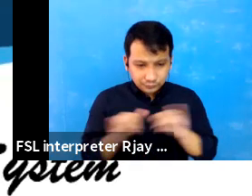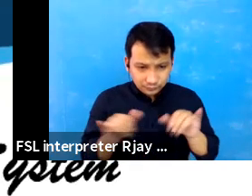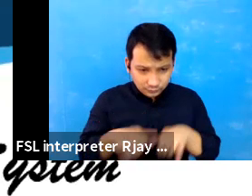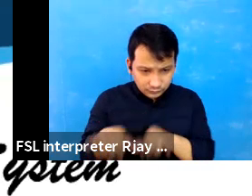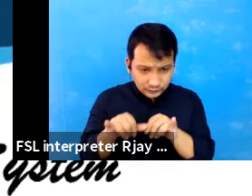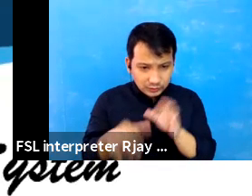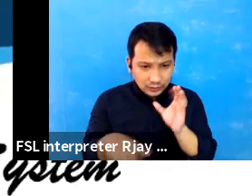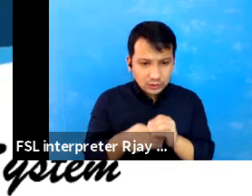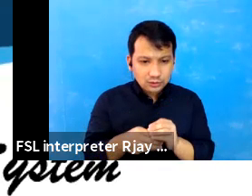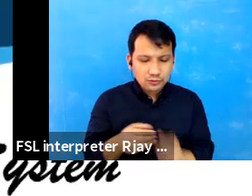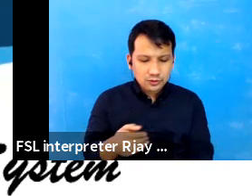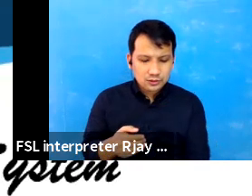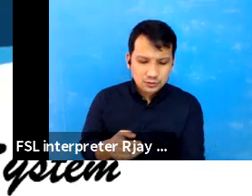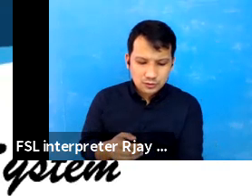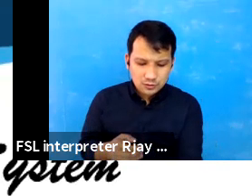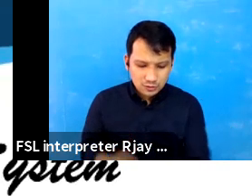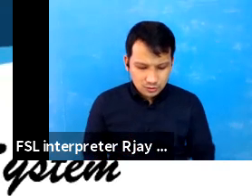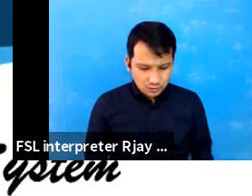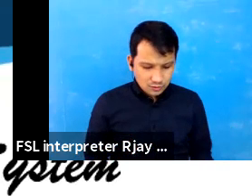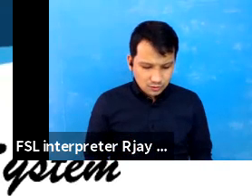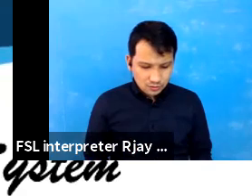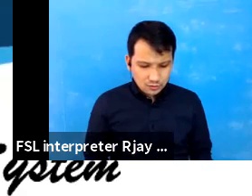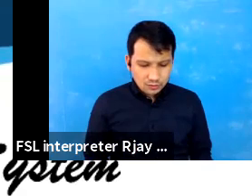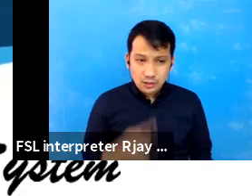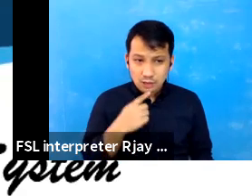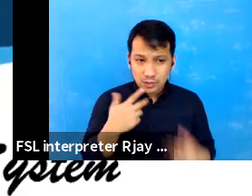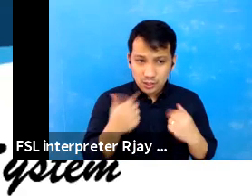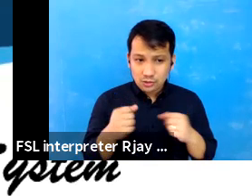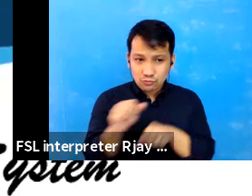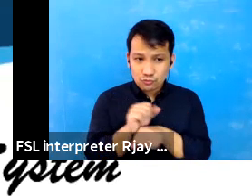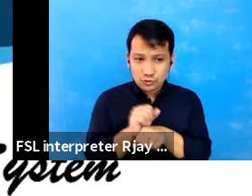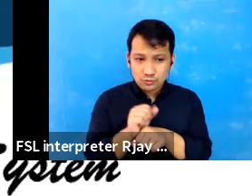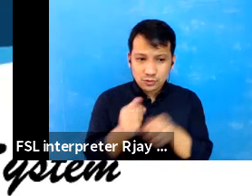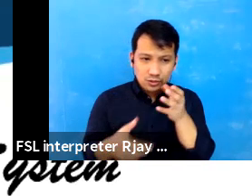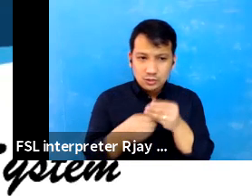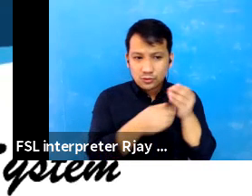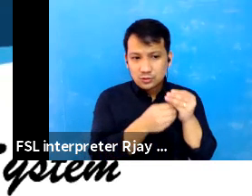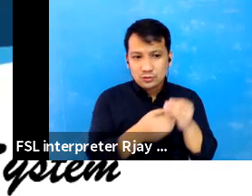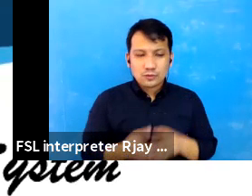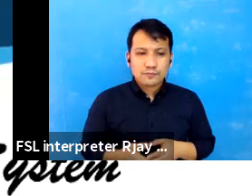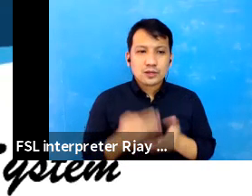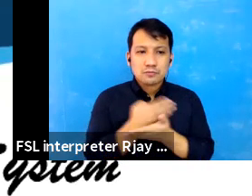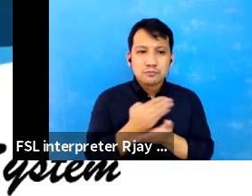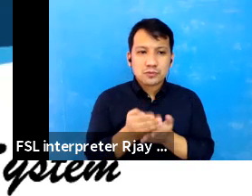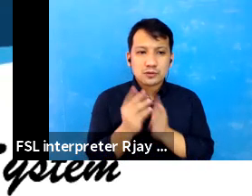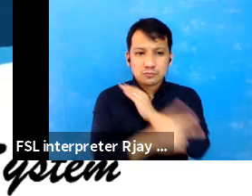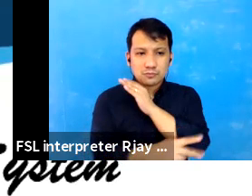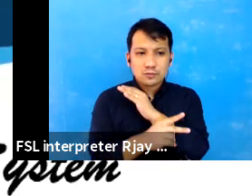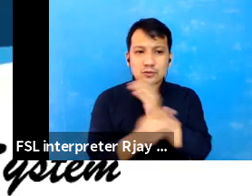additional incentive for the barangay health workers. We have also increased our provincial budget for